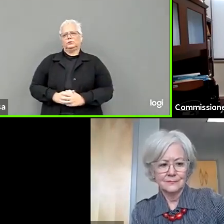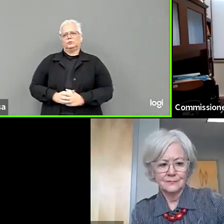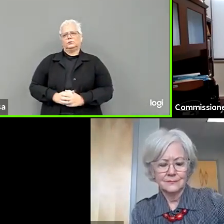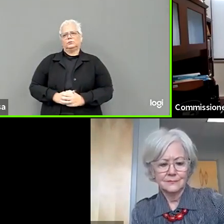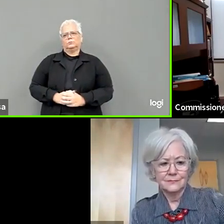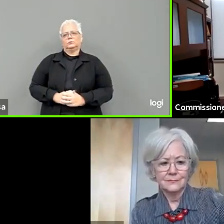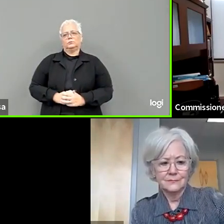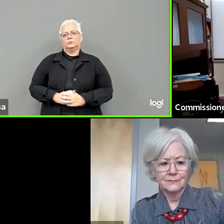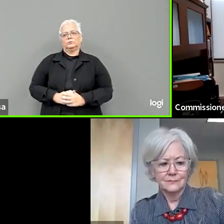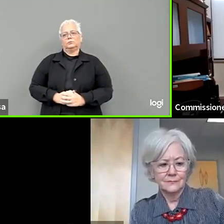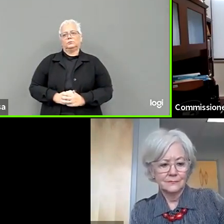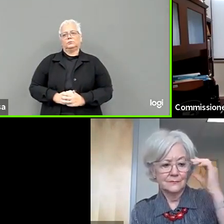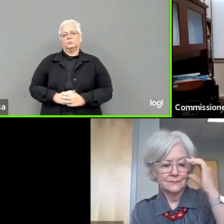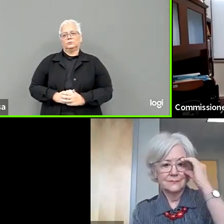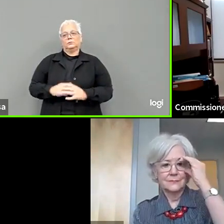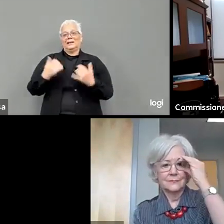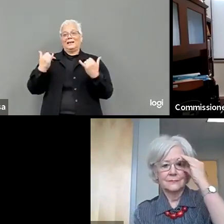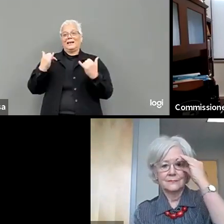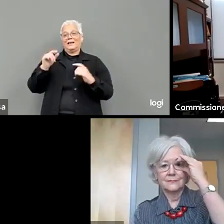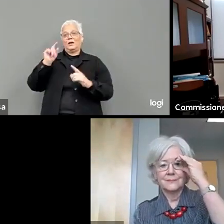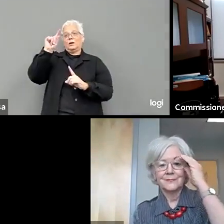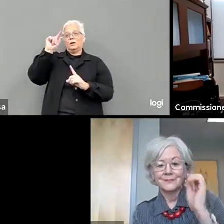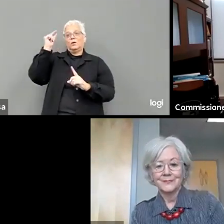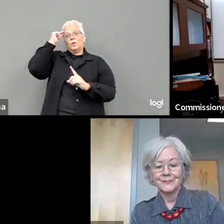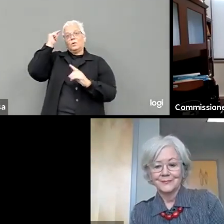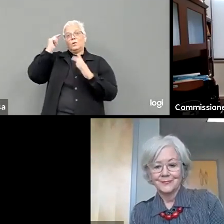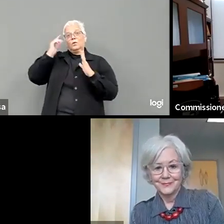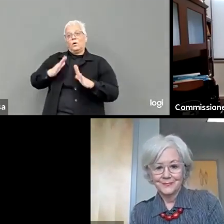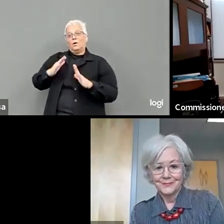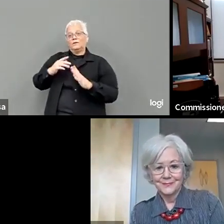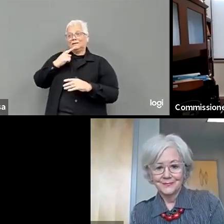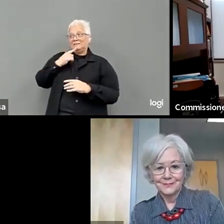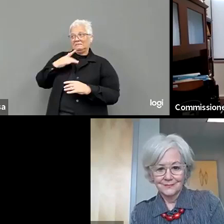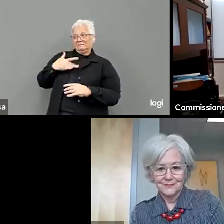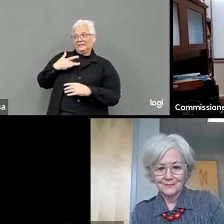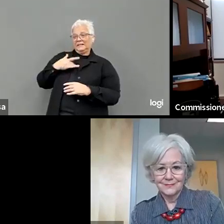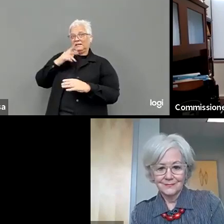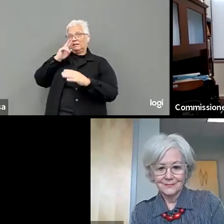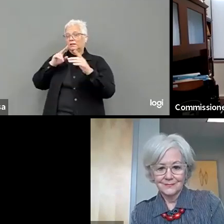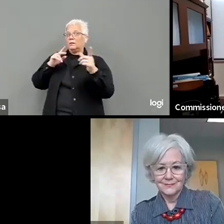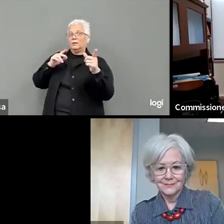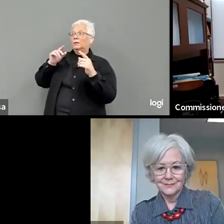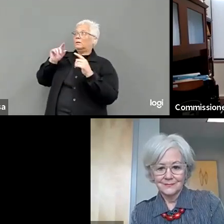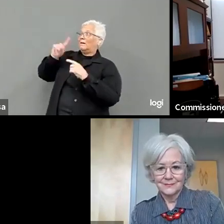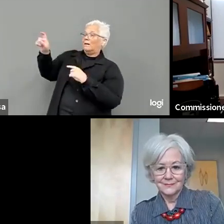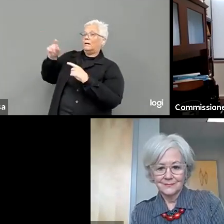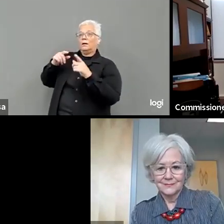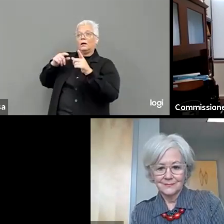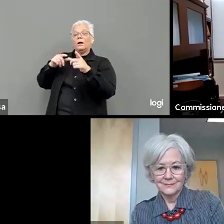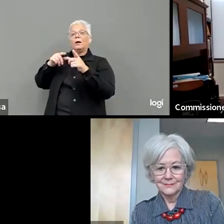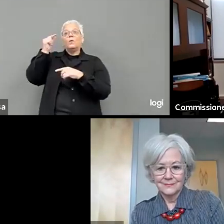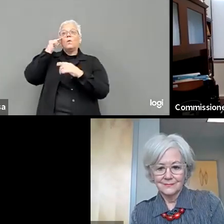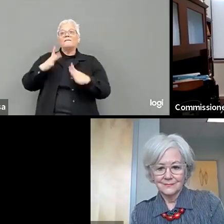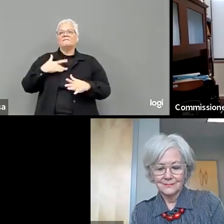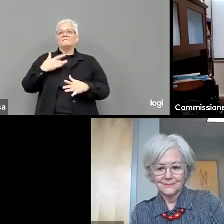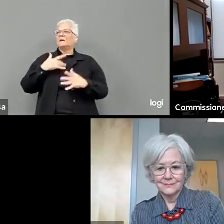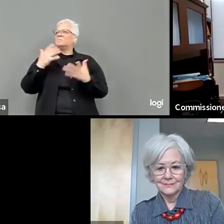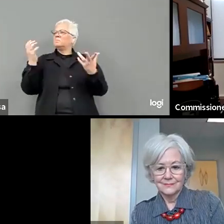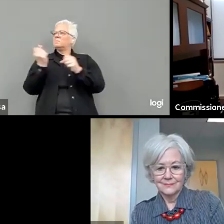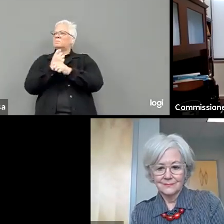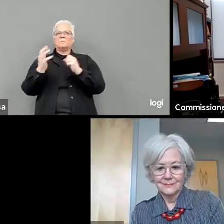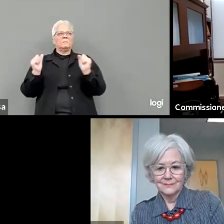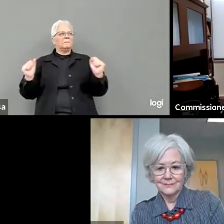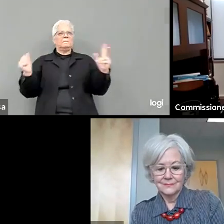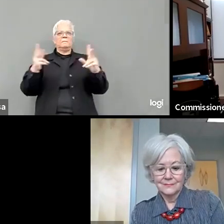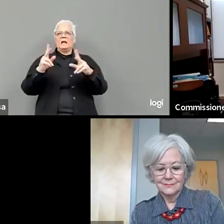possible in Tulsa County? You know, I think everybody wants their summer back. I don't know a person who wouldn't. You know, it's going to be